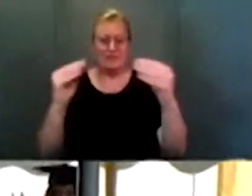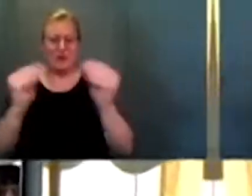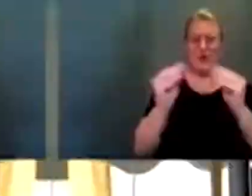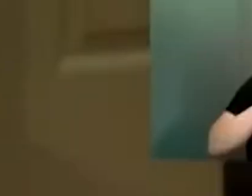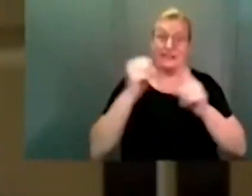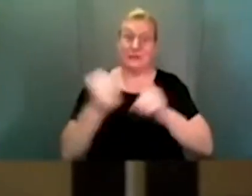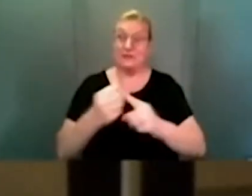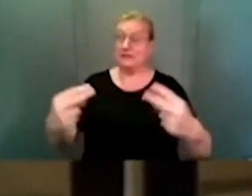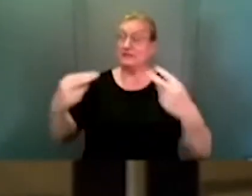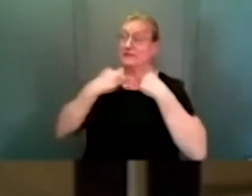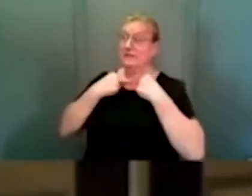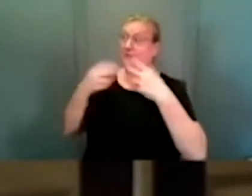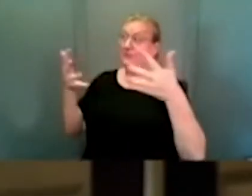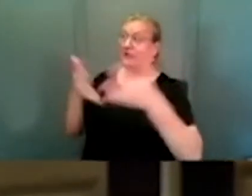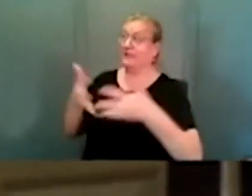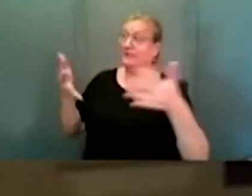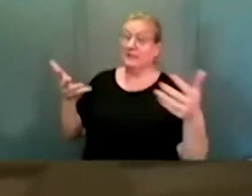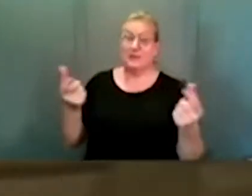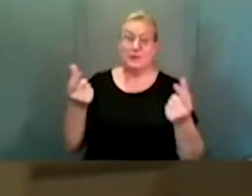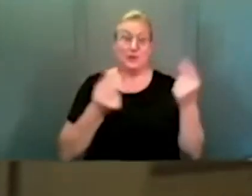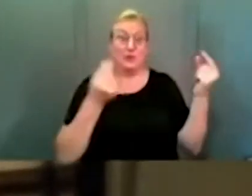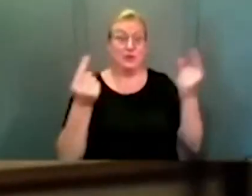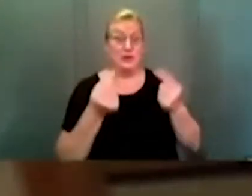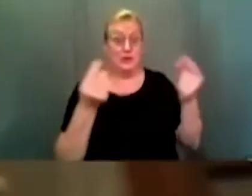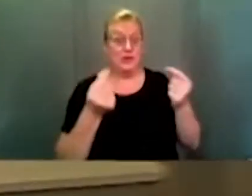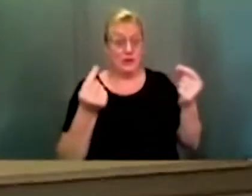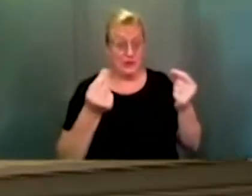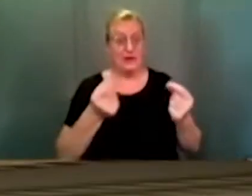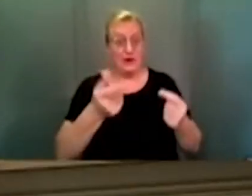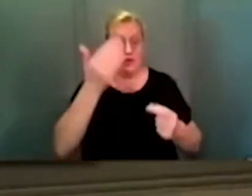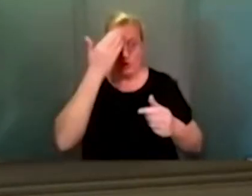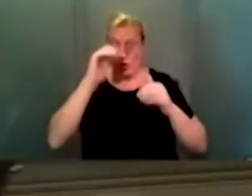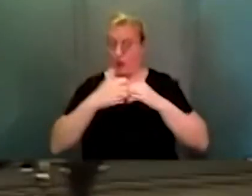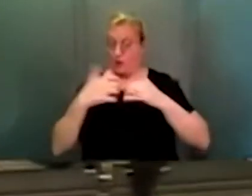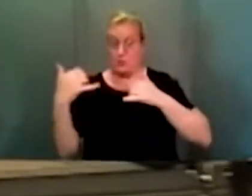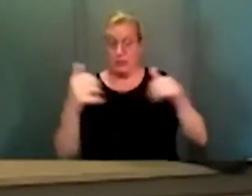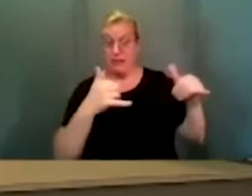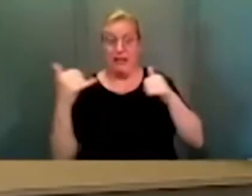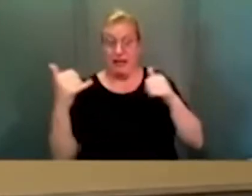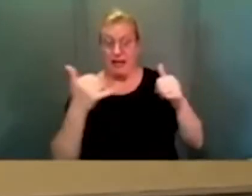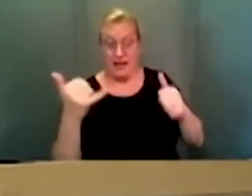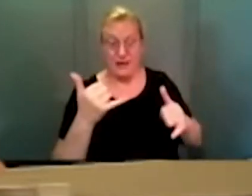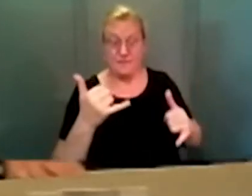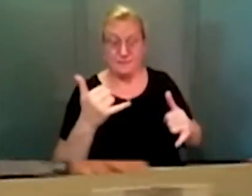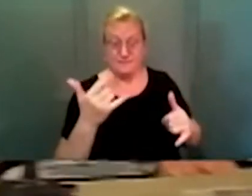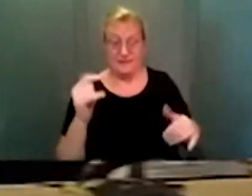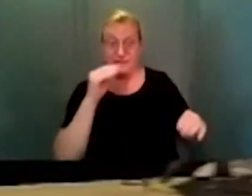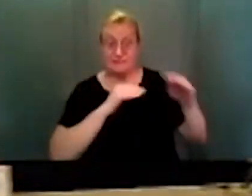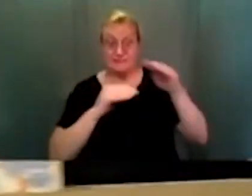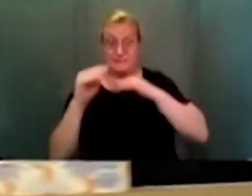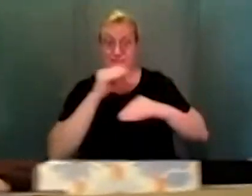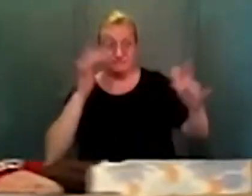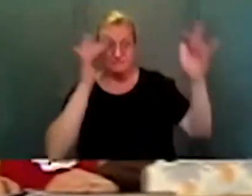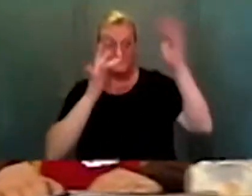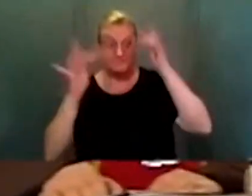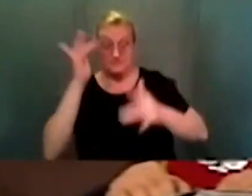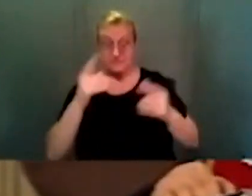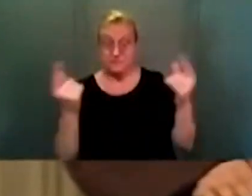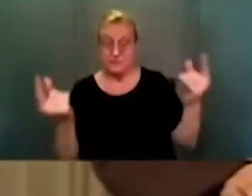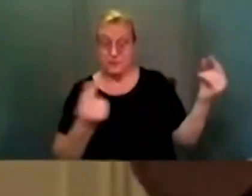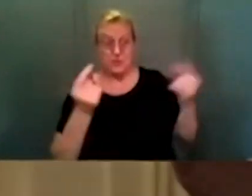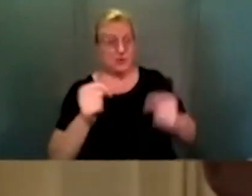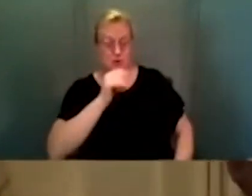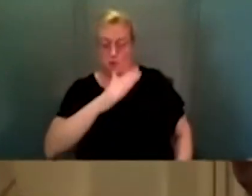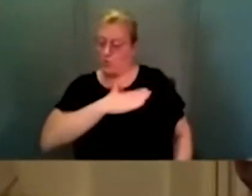reggae legend. To be a true player, you have to know how to play. If she say a night, convince her, say a day. Never admit to a word where she